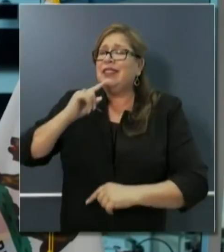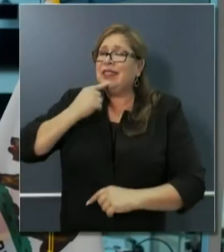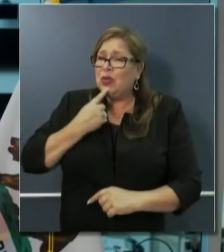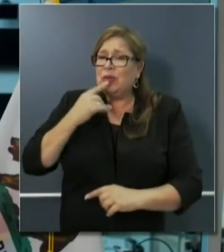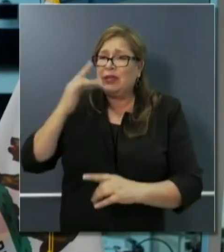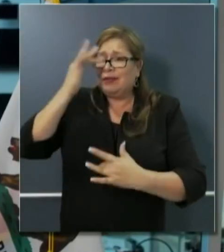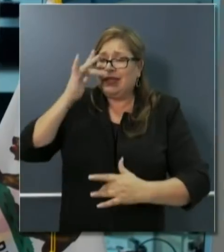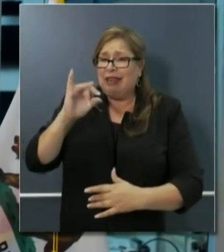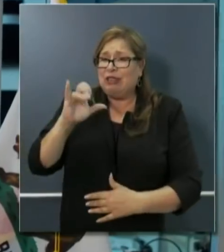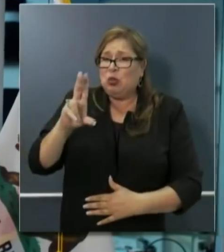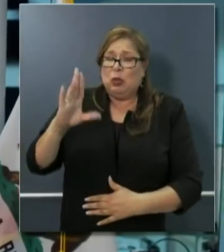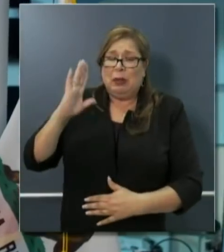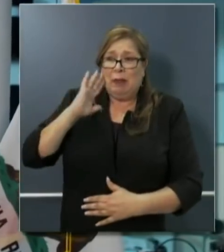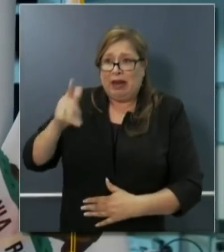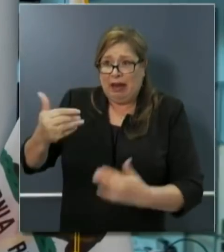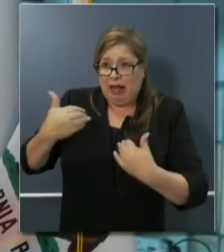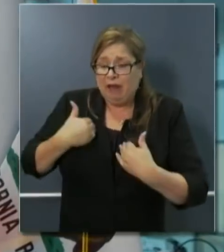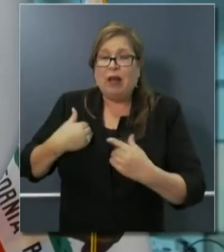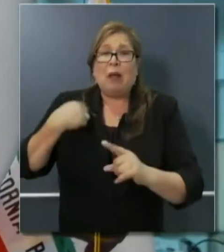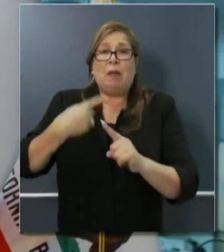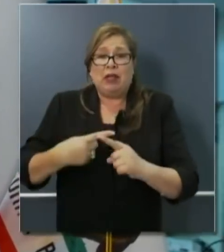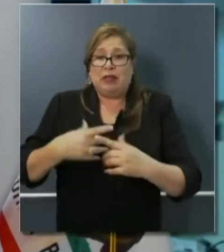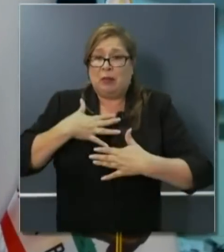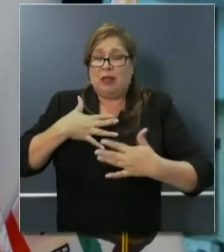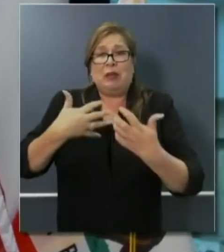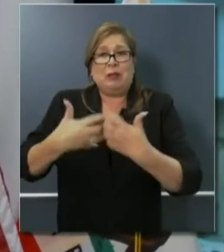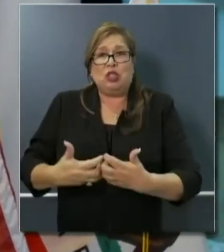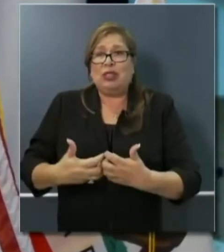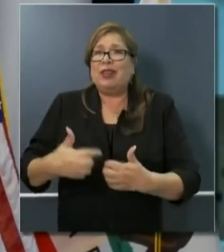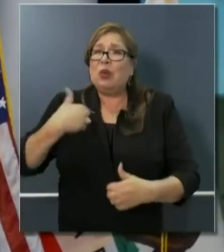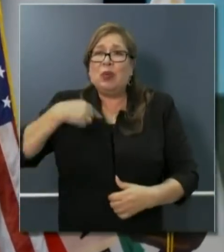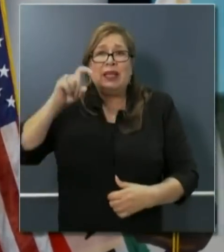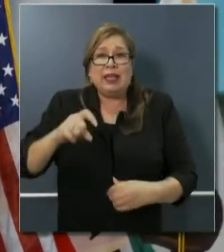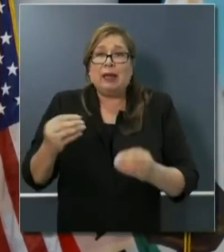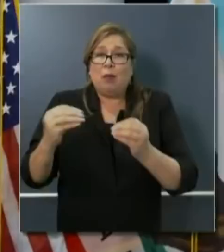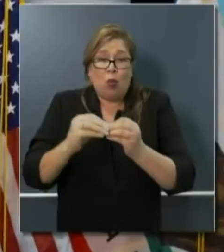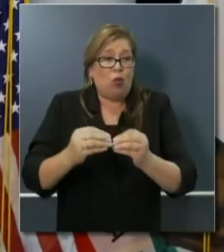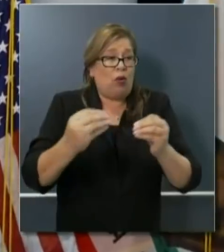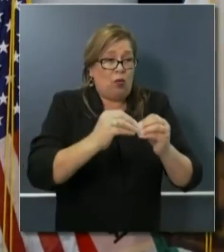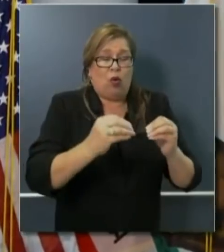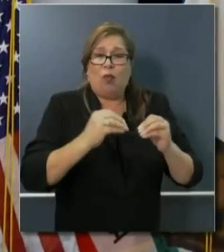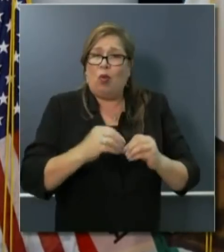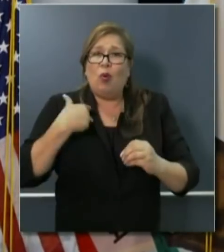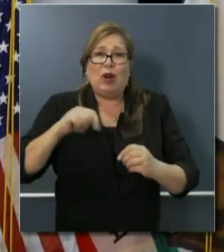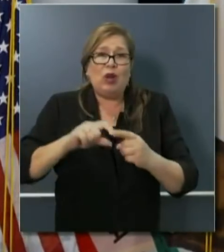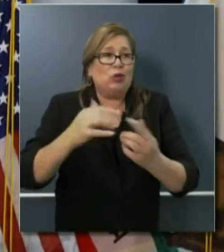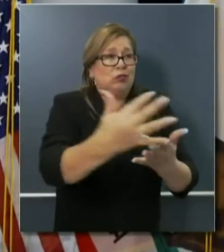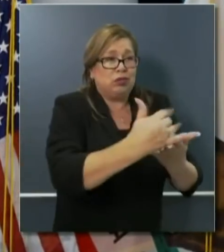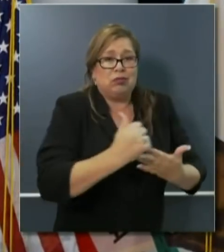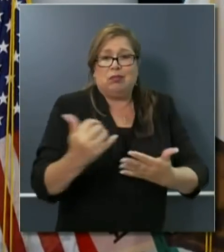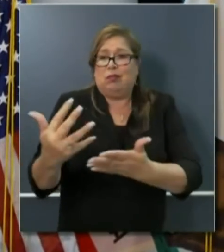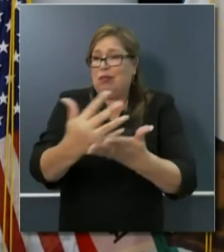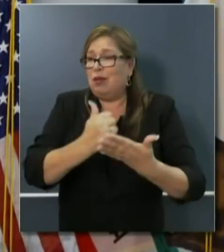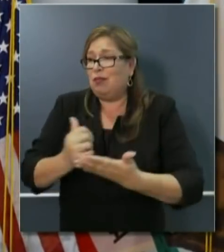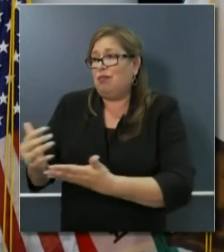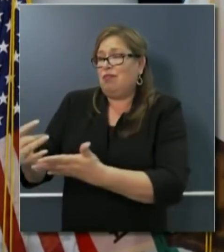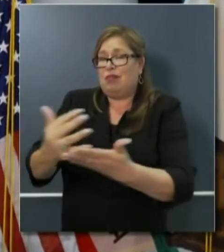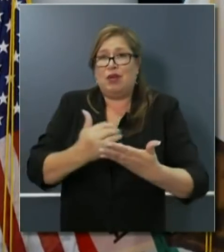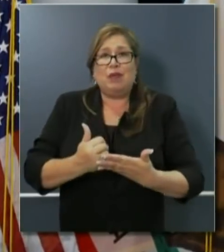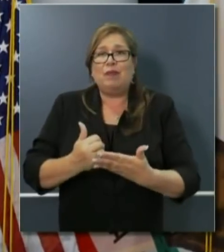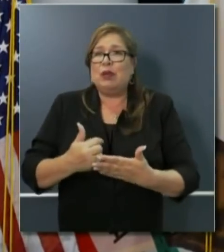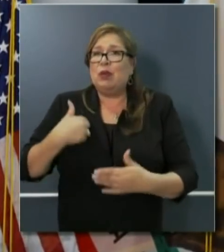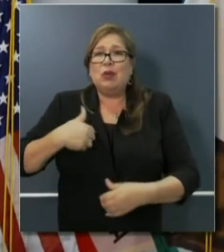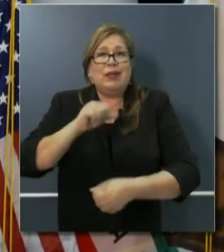is absolutely right. We will need more and all of these things that we can accumulate. And that's why the efforts across the